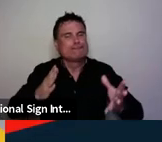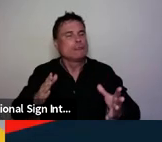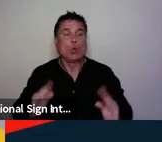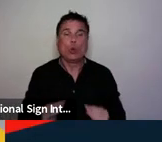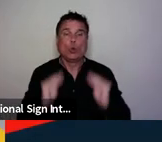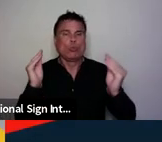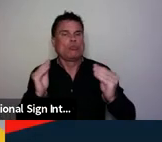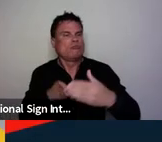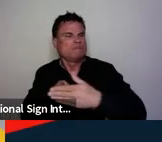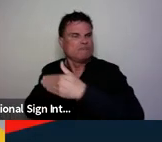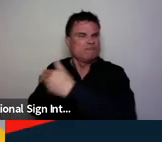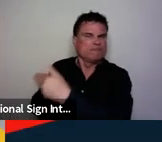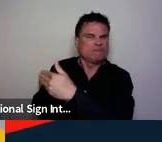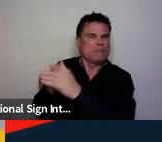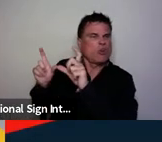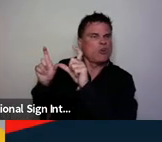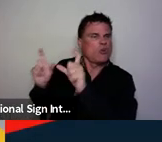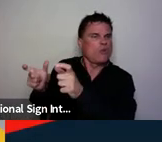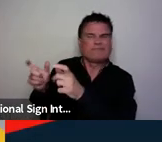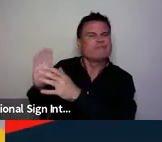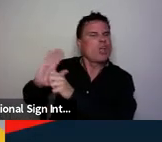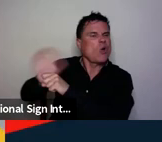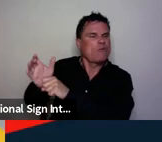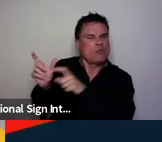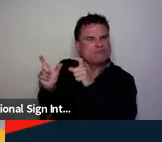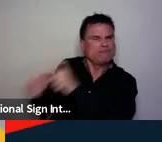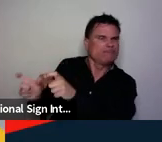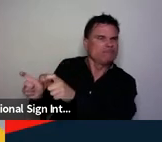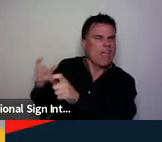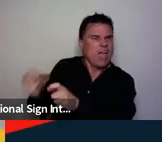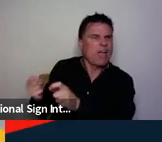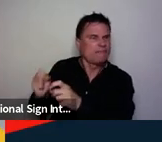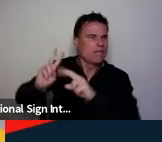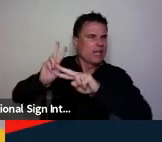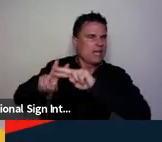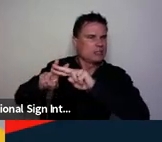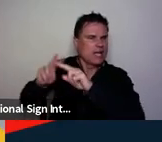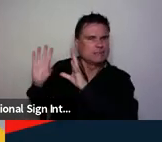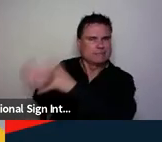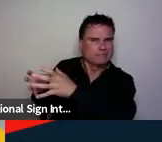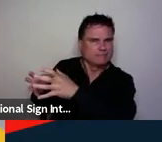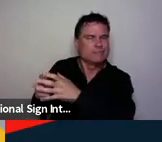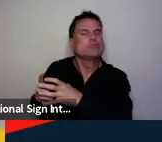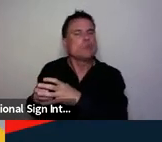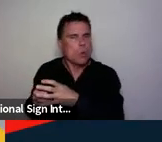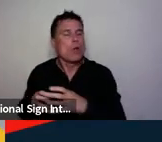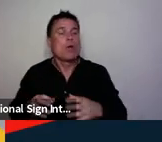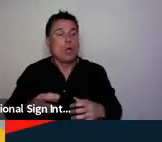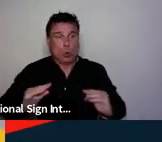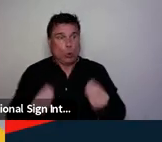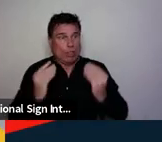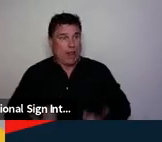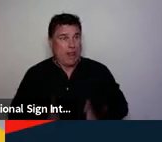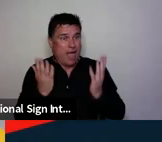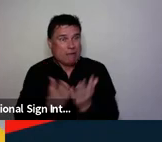they're coping with COVID-19 and how, most importantly, we think that young people will influence the new normal because they